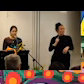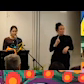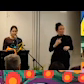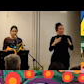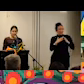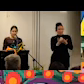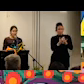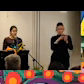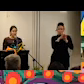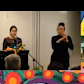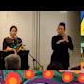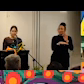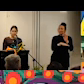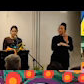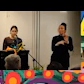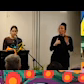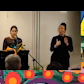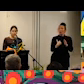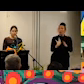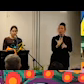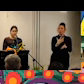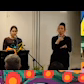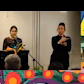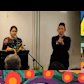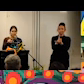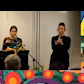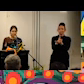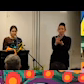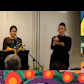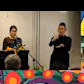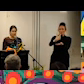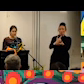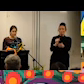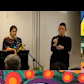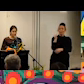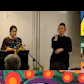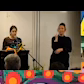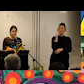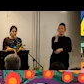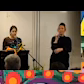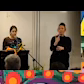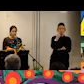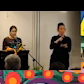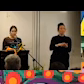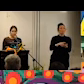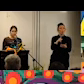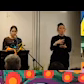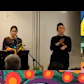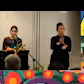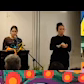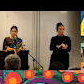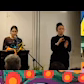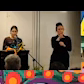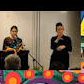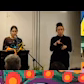hand over to the speakers. So we are recording today's talk through Zoom. You may have noticed the camera at the back there. If you're joining